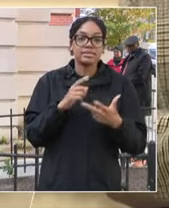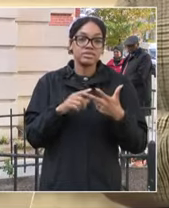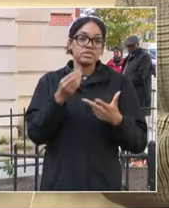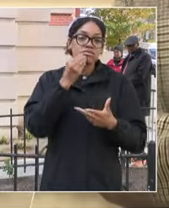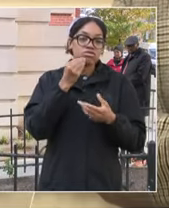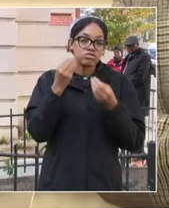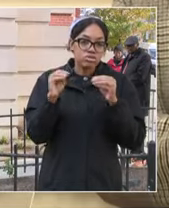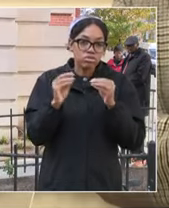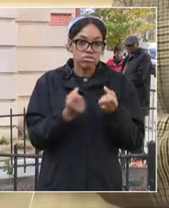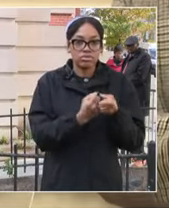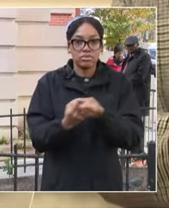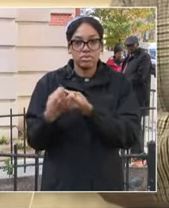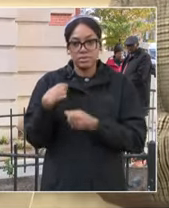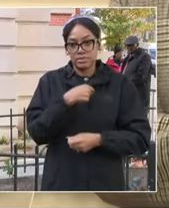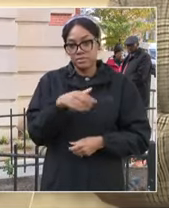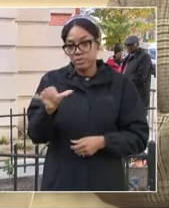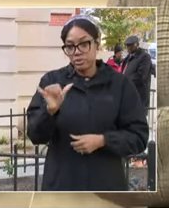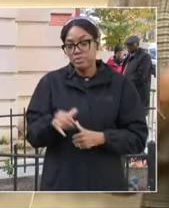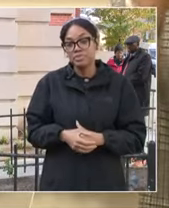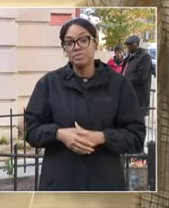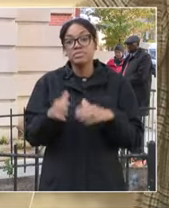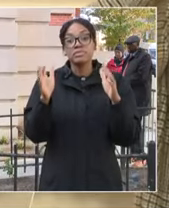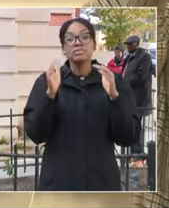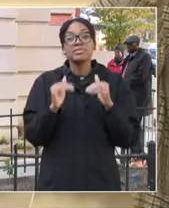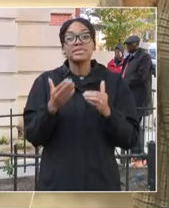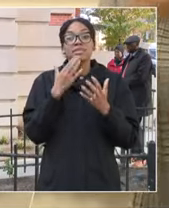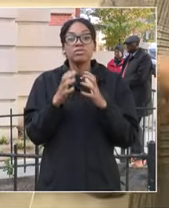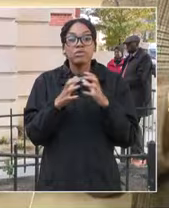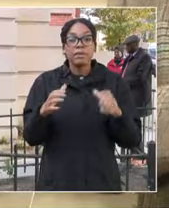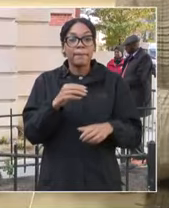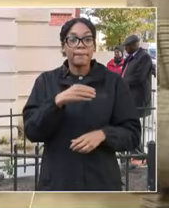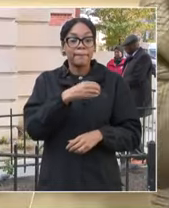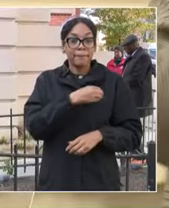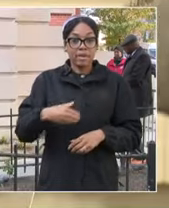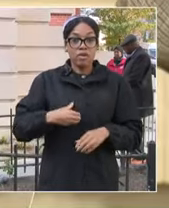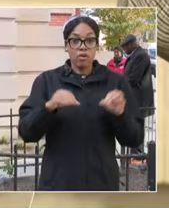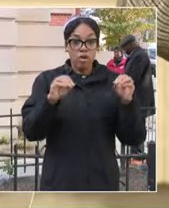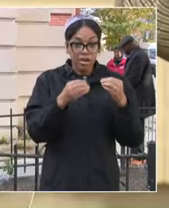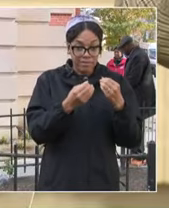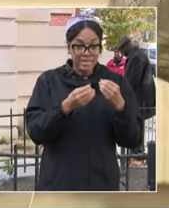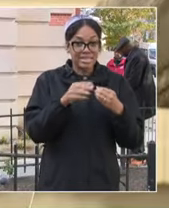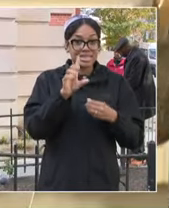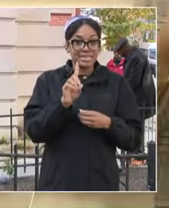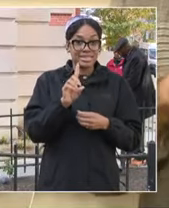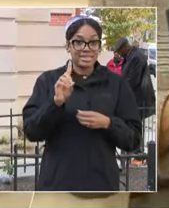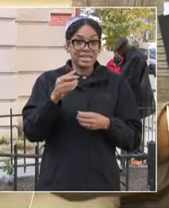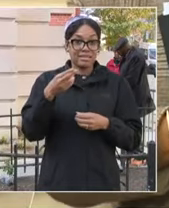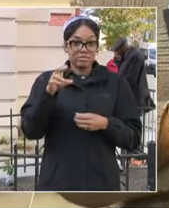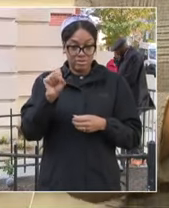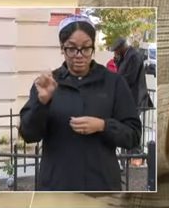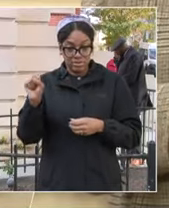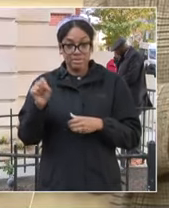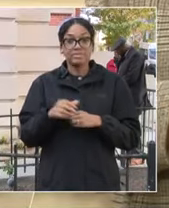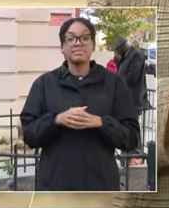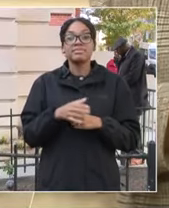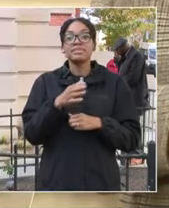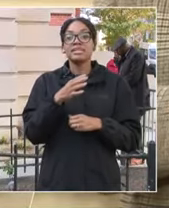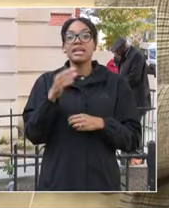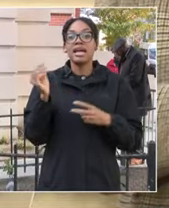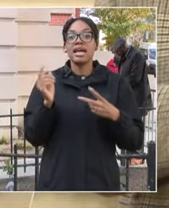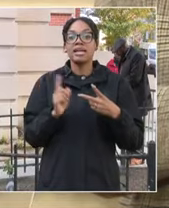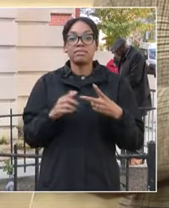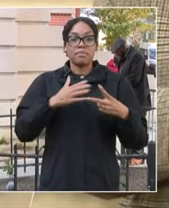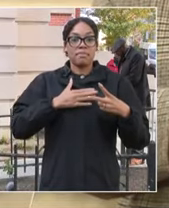finally, thank you to the Mayor's Office, DMHHS, and my team at the DC Department of Human Services. Thank you to